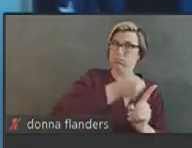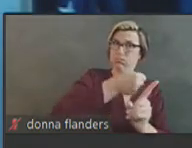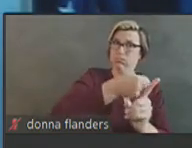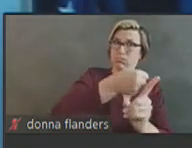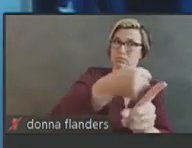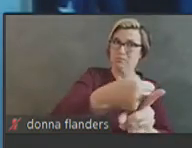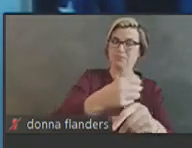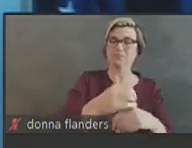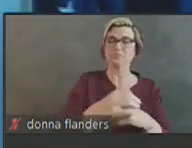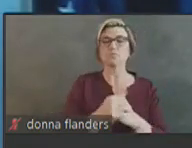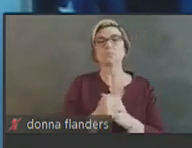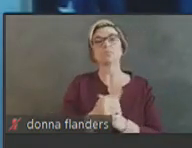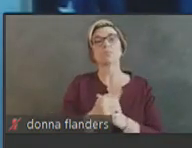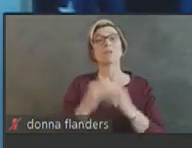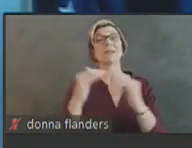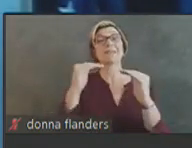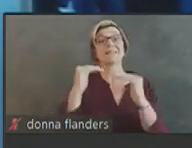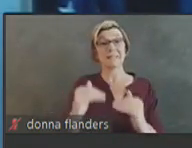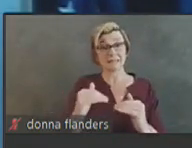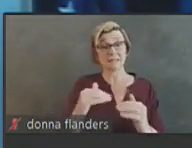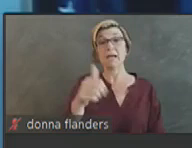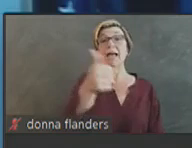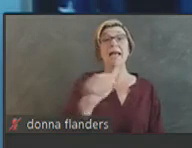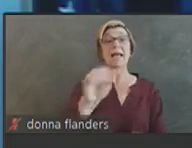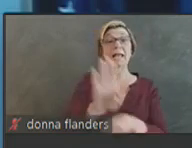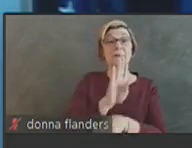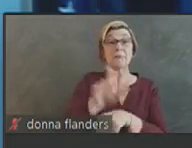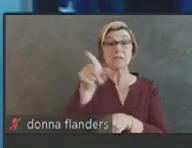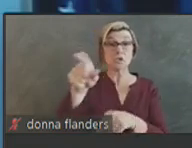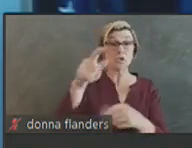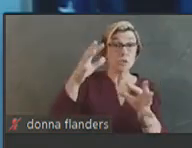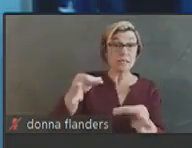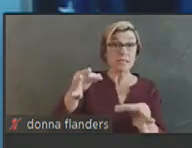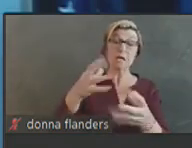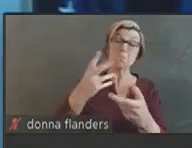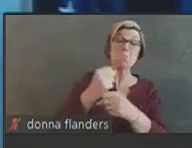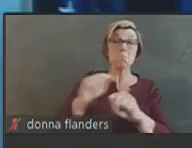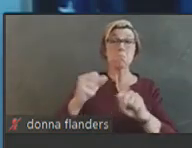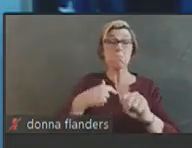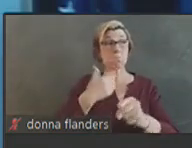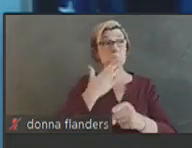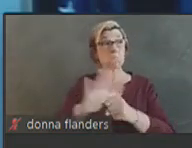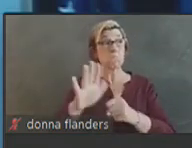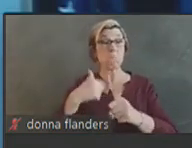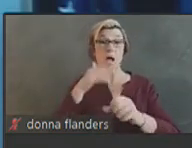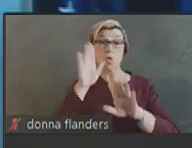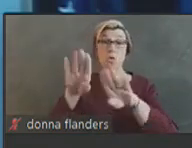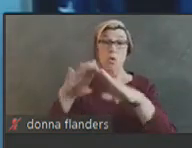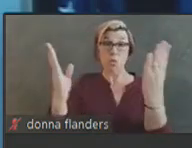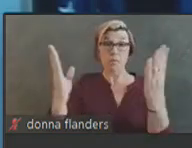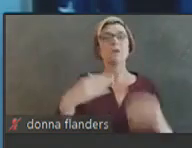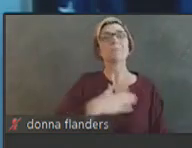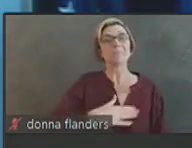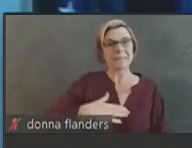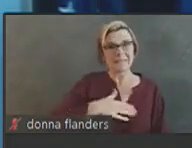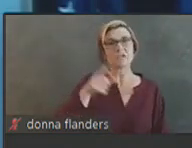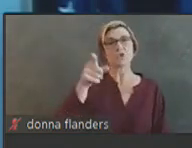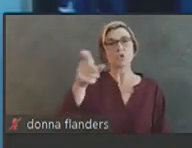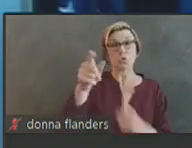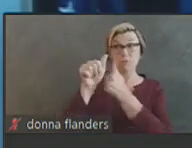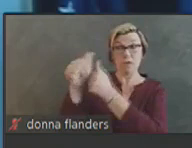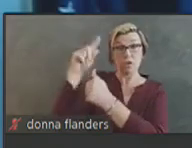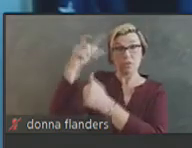Please, please follow the guidelines delineated in the governor's order. But